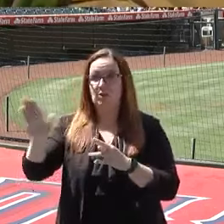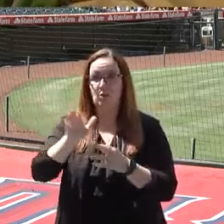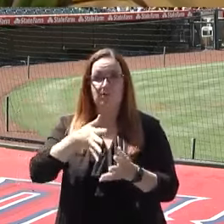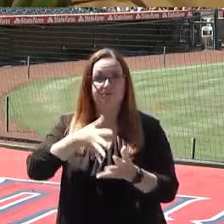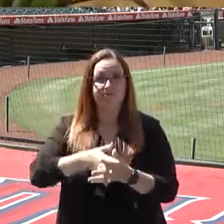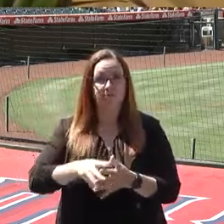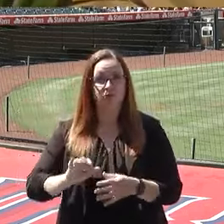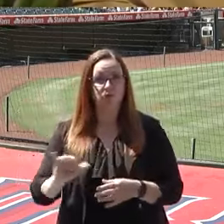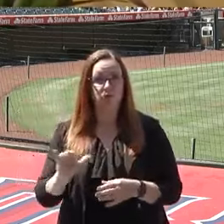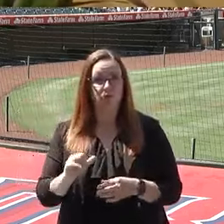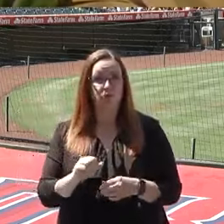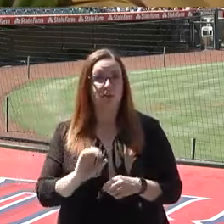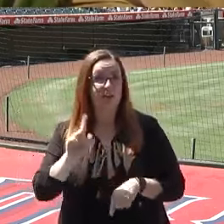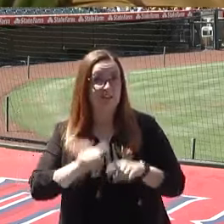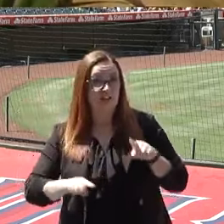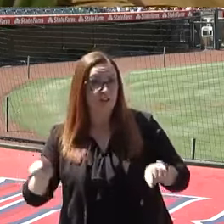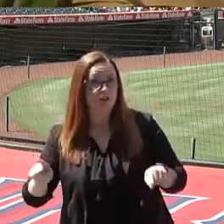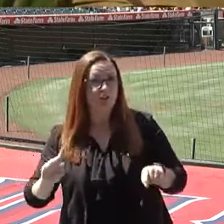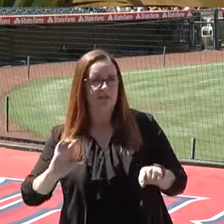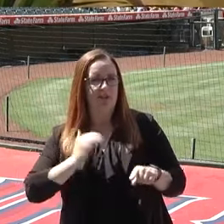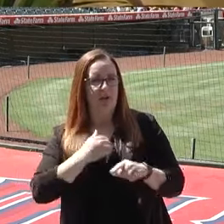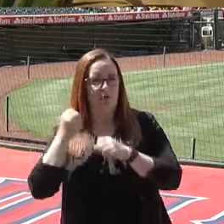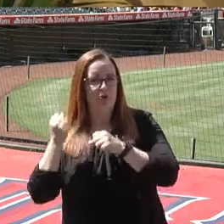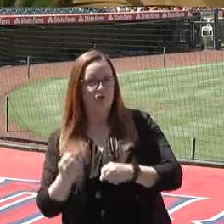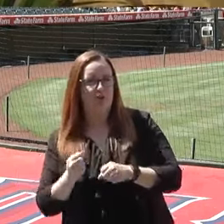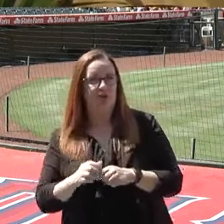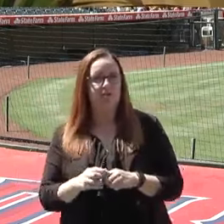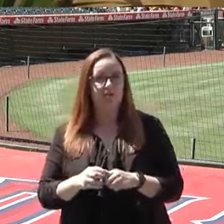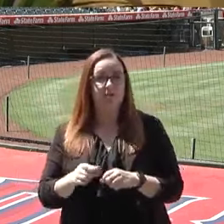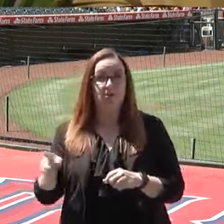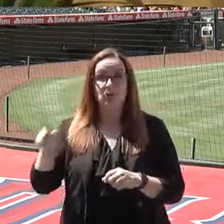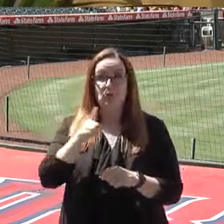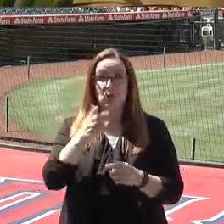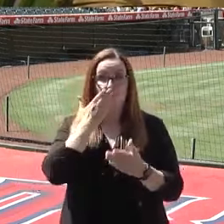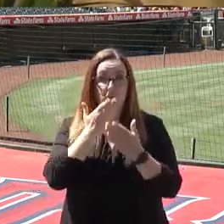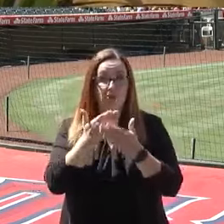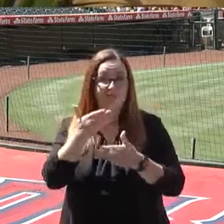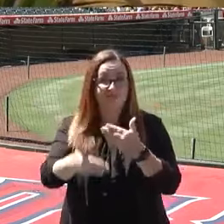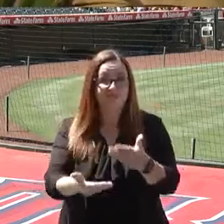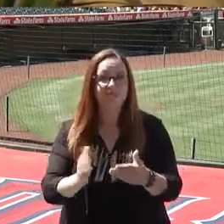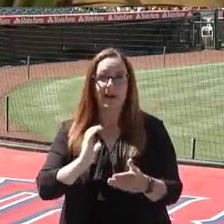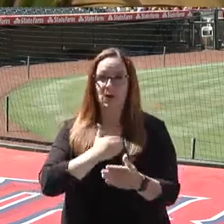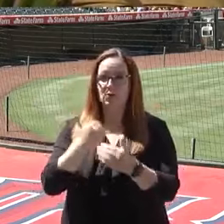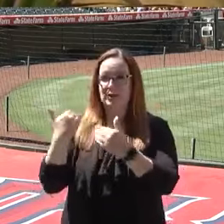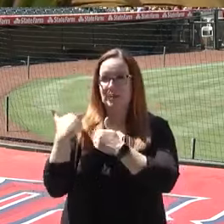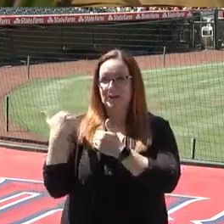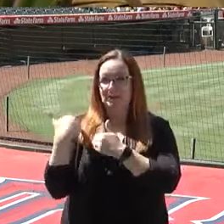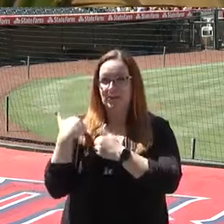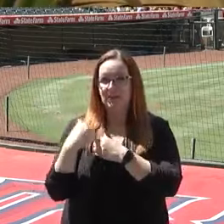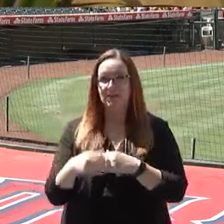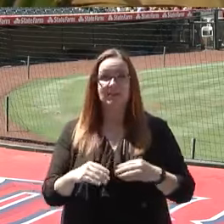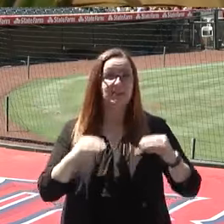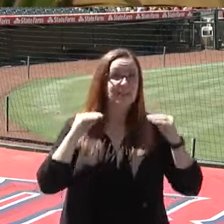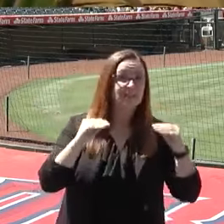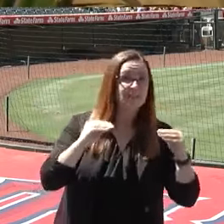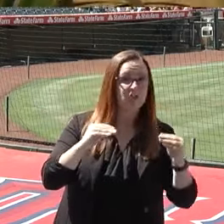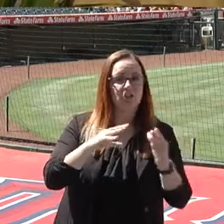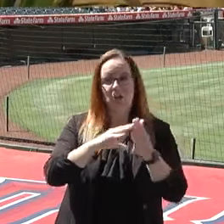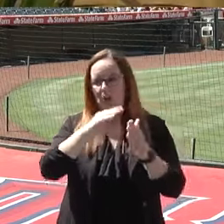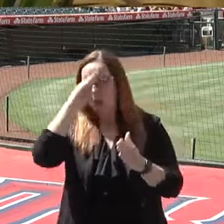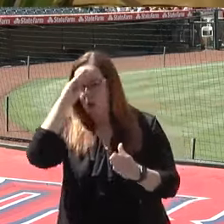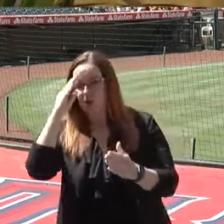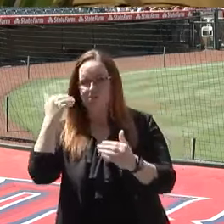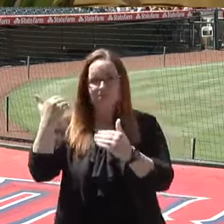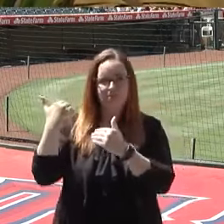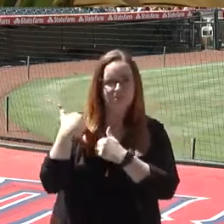is our strength. The public good is our responsibility. Teaching, learning, and discovery are